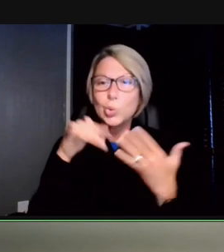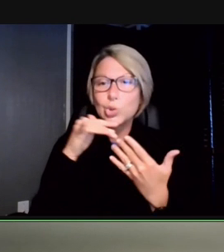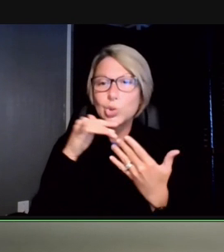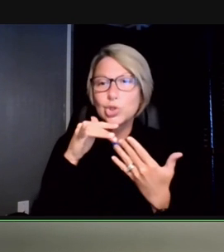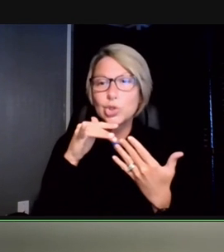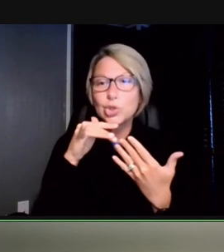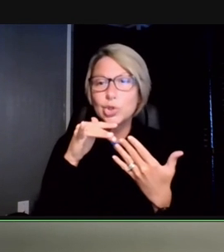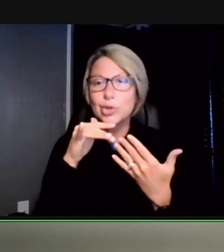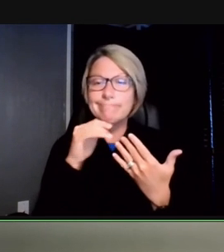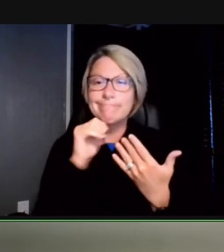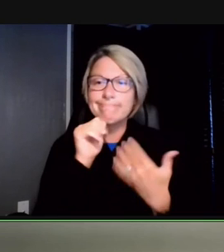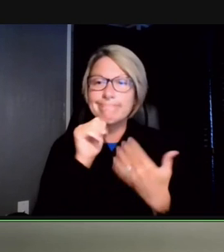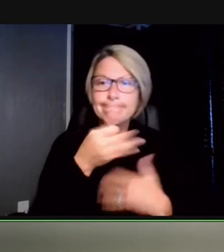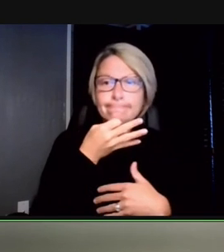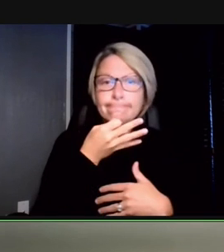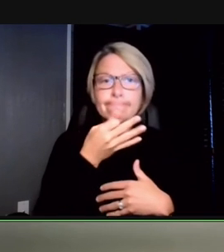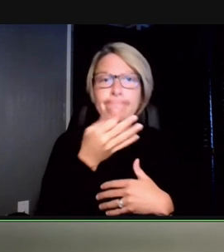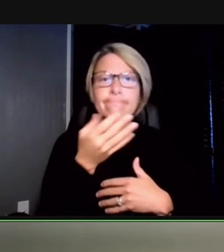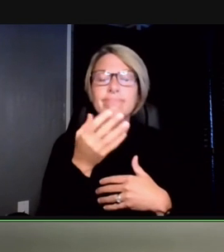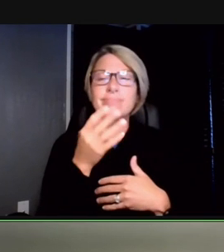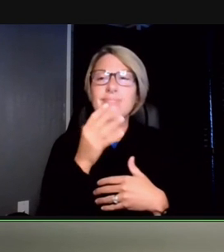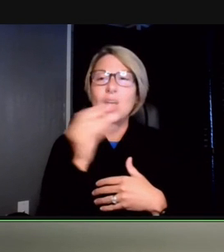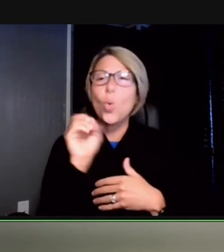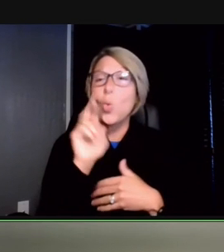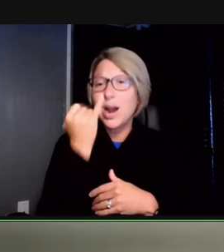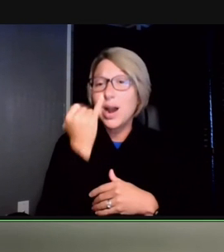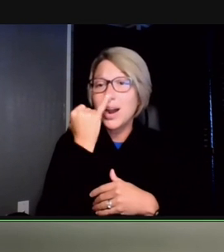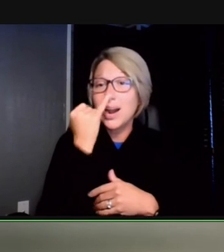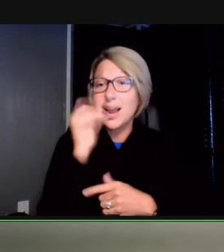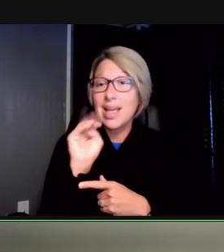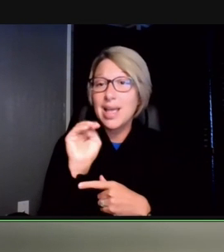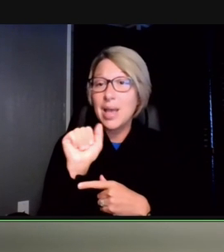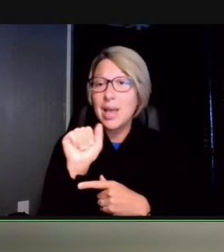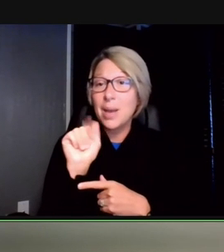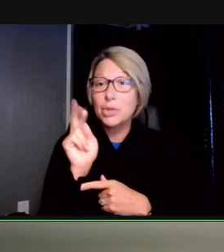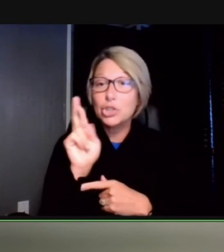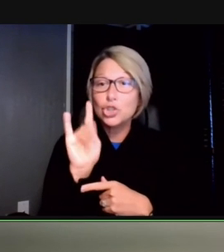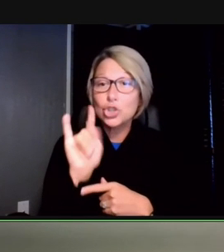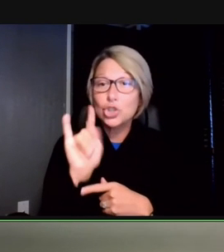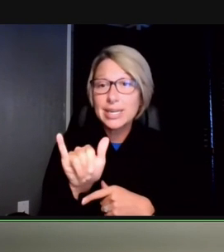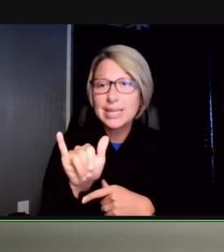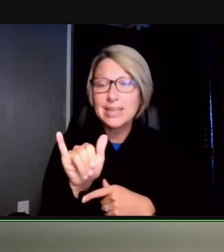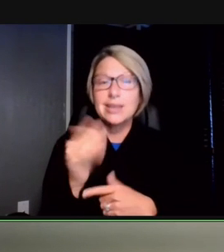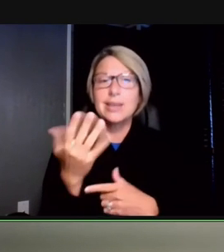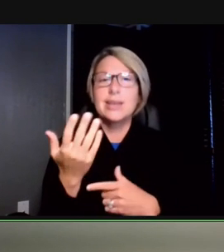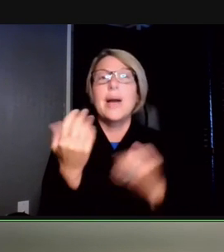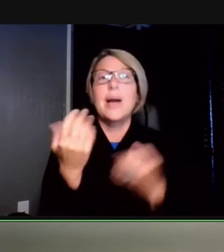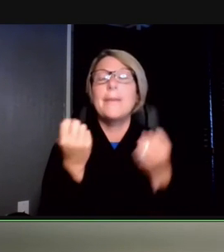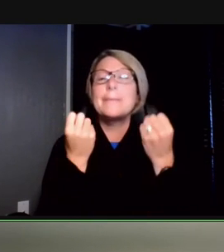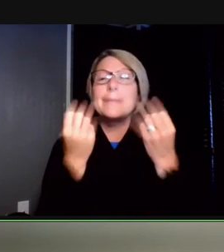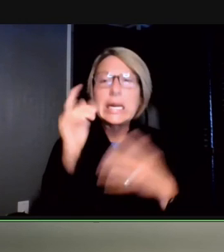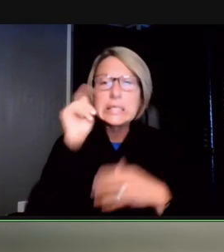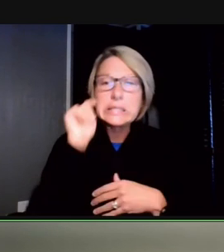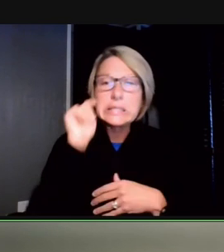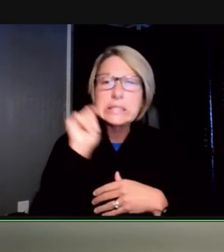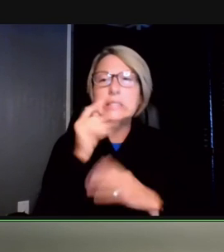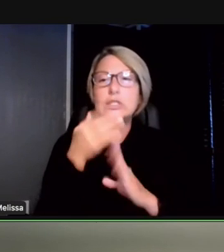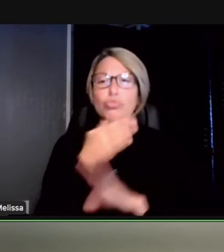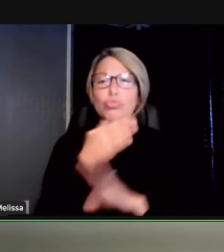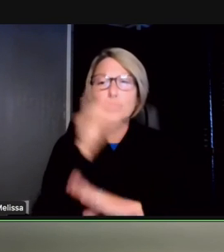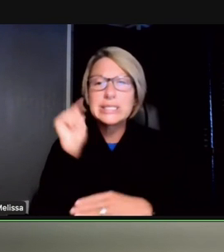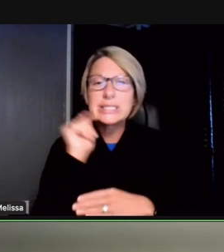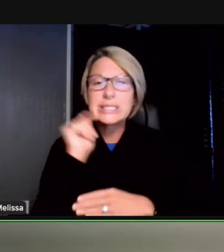this with um, a lot of preteens and teens, is that they haven't had that